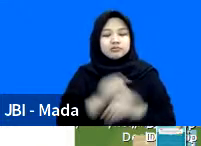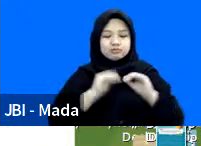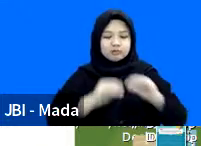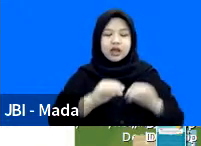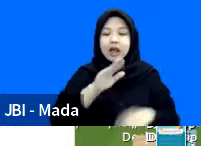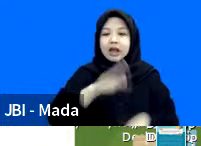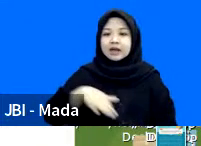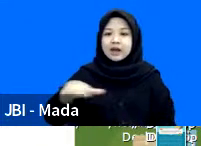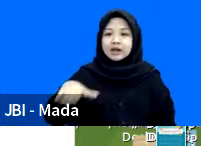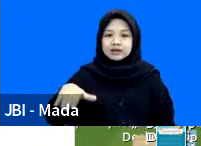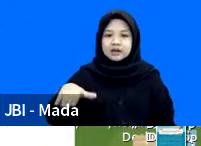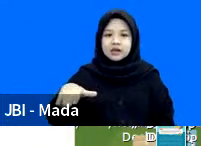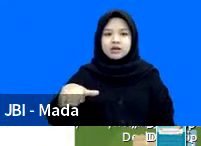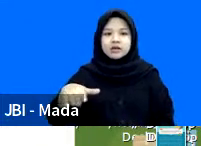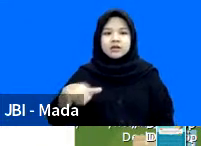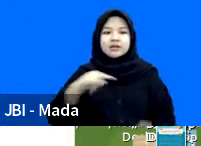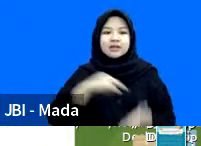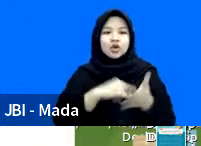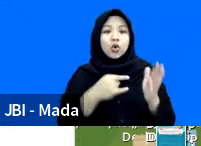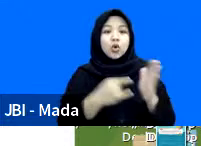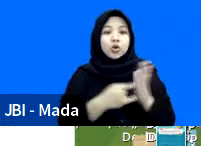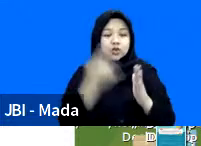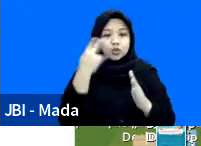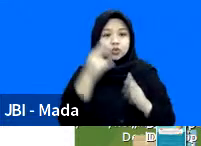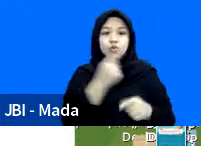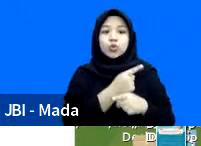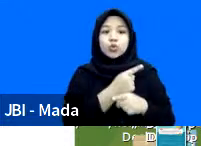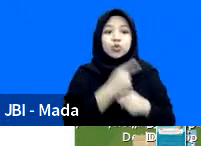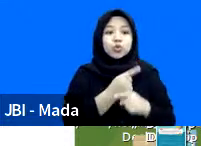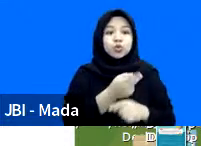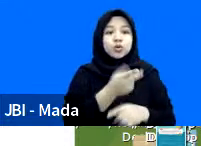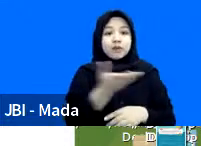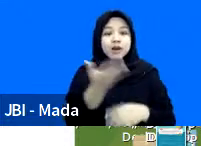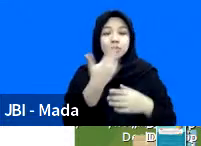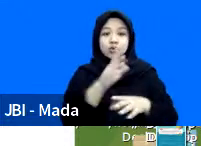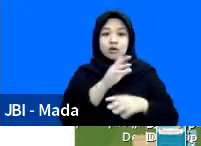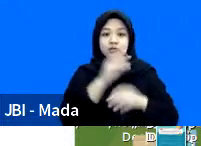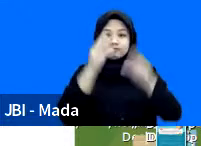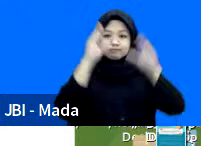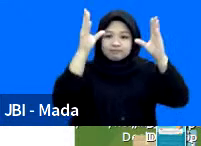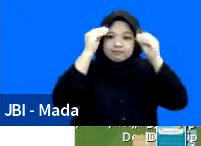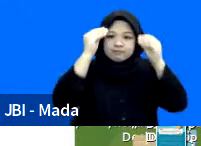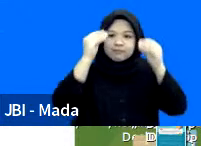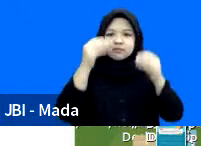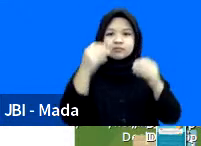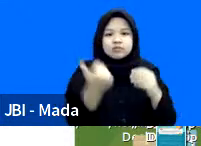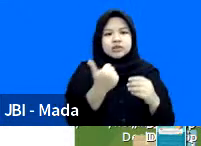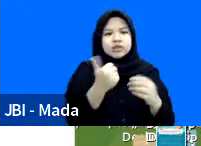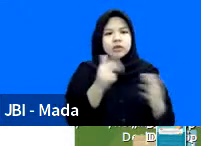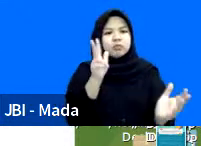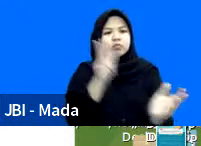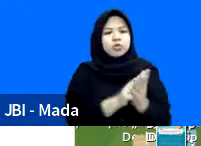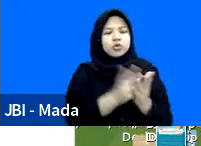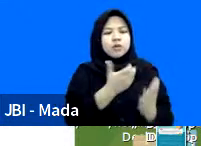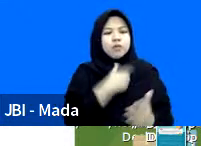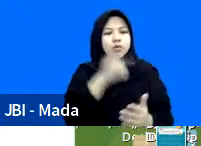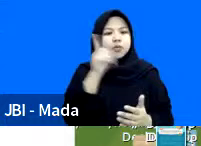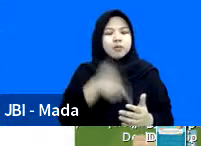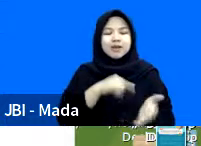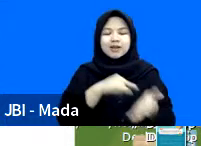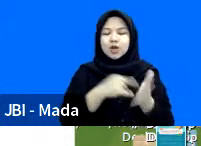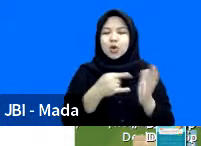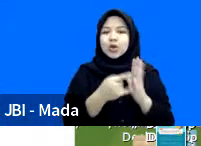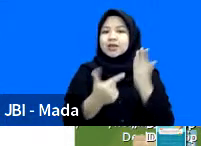And the teacher should be so equipped that the teachers will decide in what form they want to reach digital technology to the children. It should not be a situation